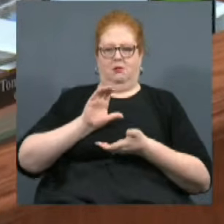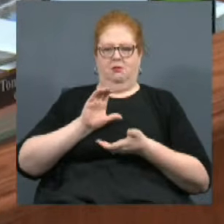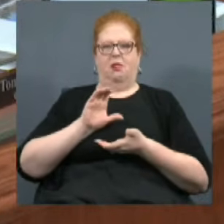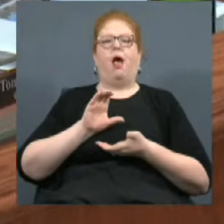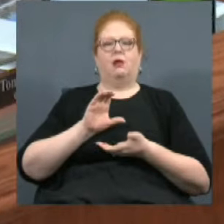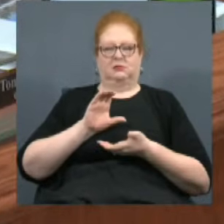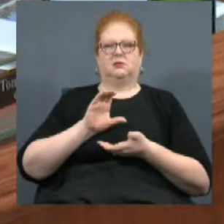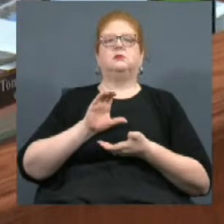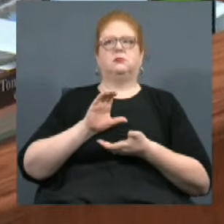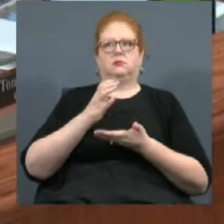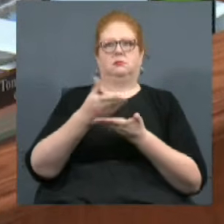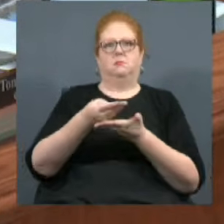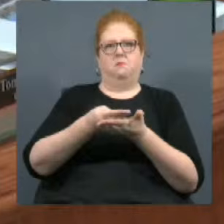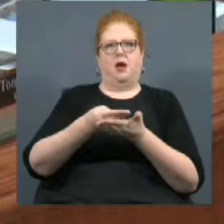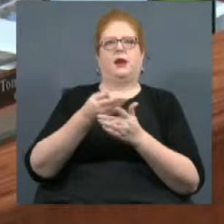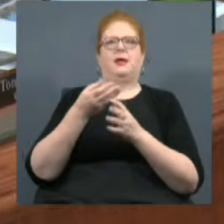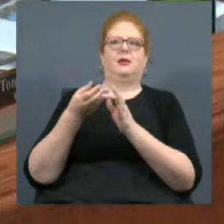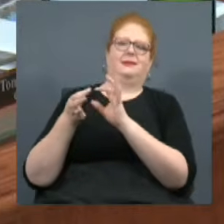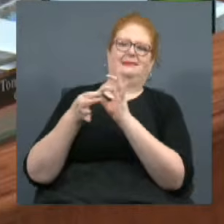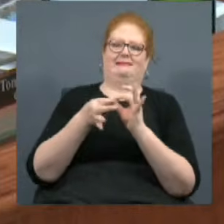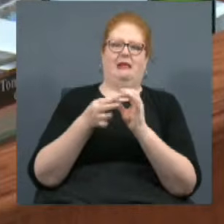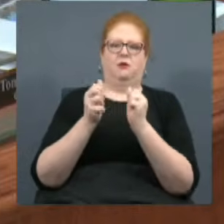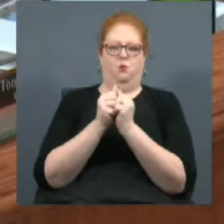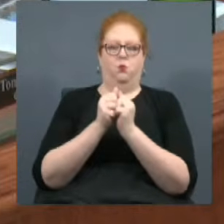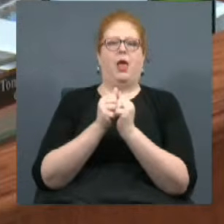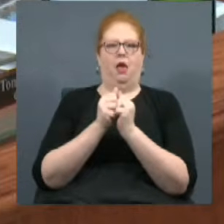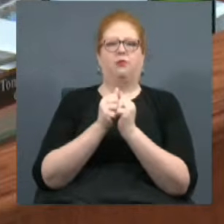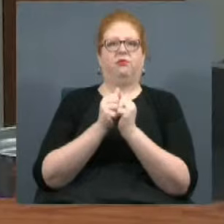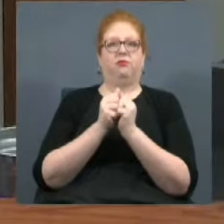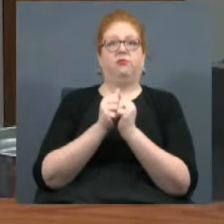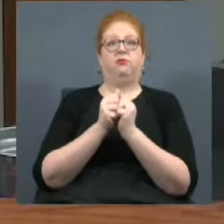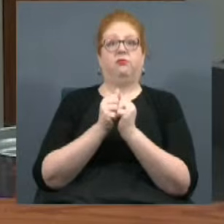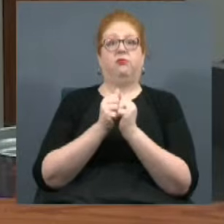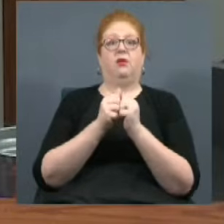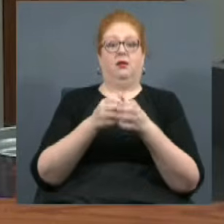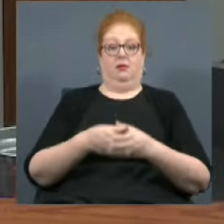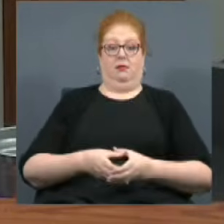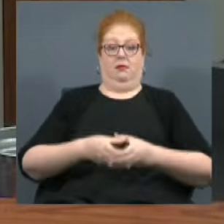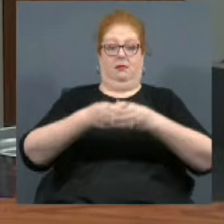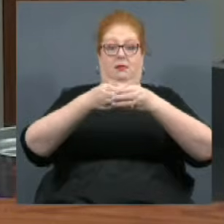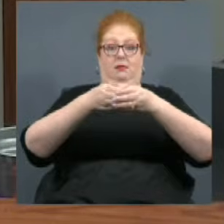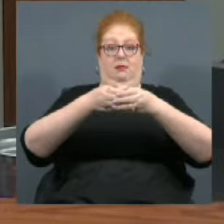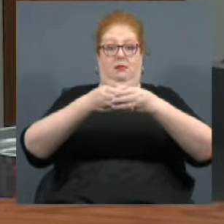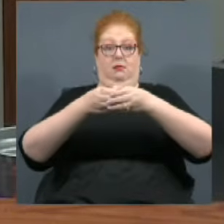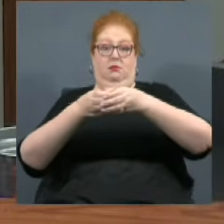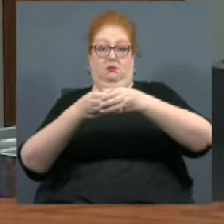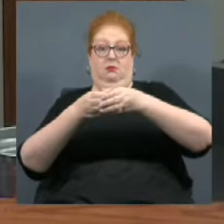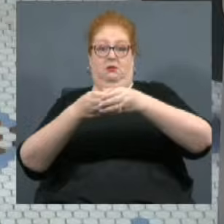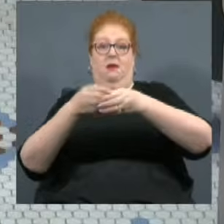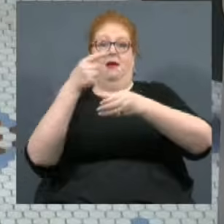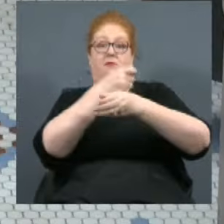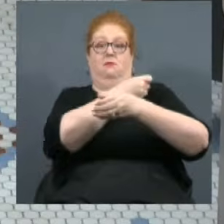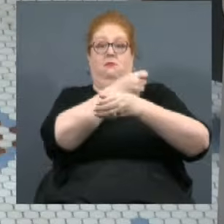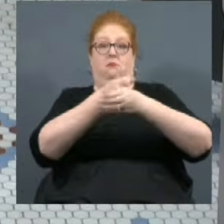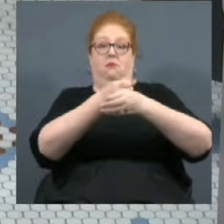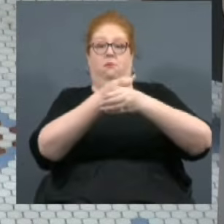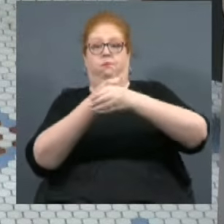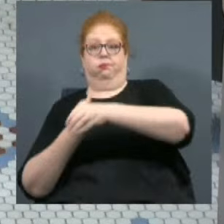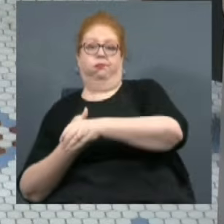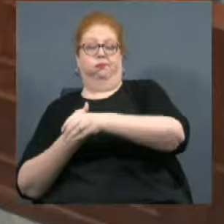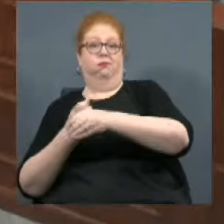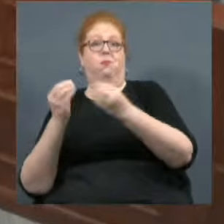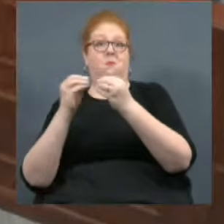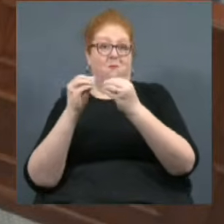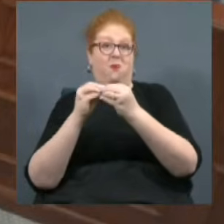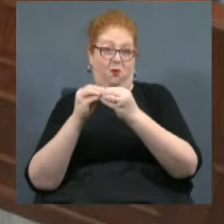thing over and where it was at the time. all right, I just want to understand that from a big picture standpoint. Thank you, Tom, and thank you